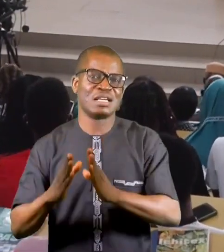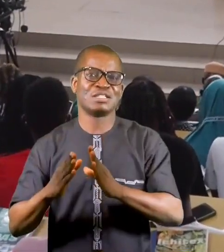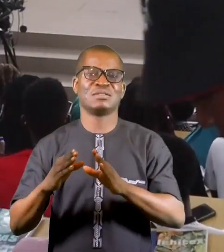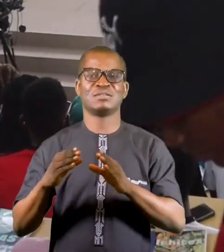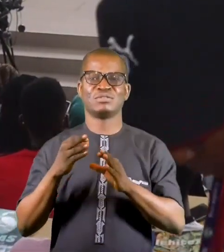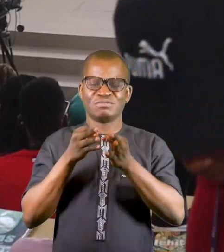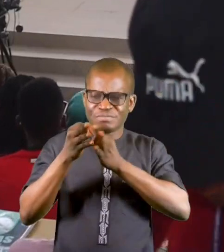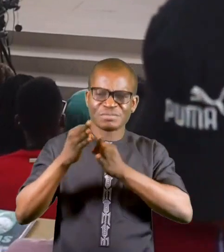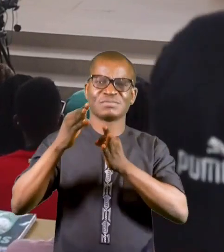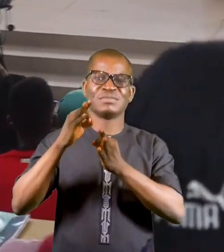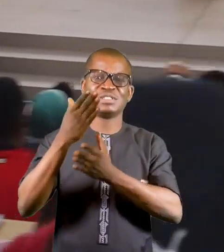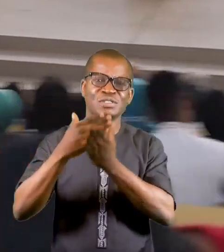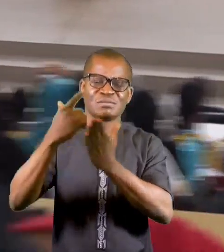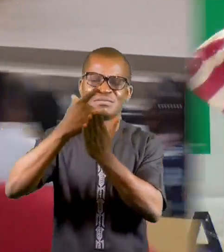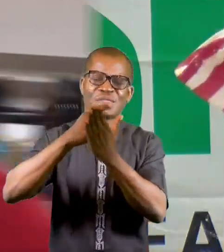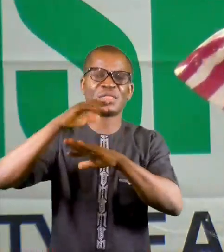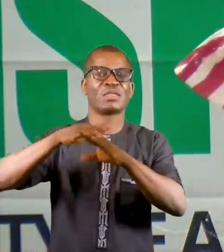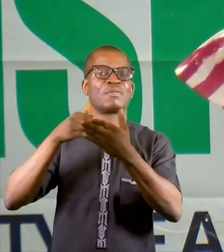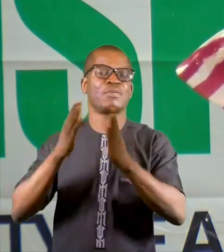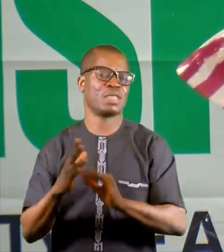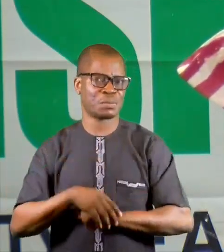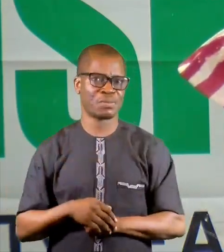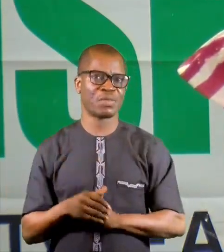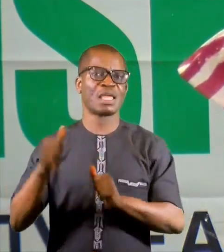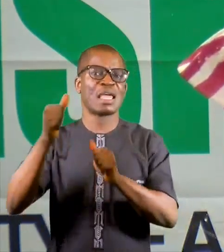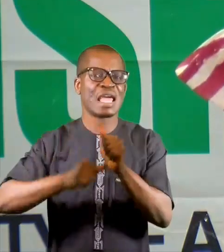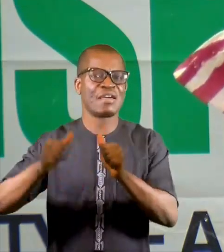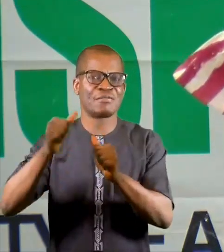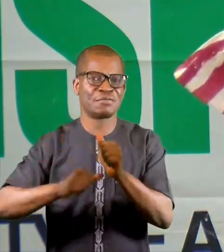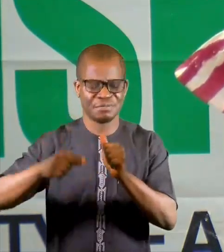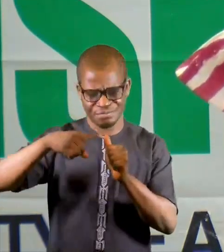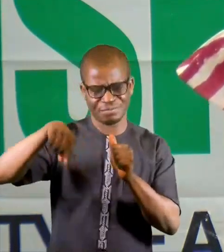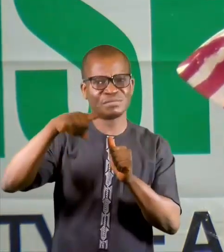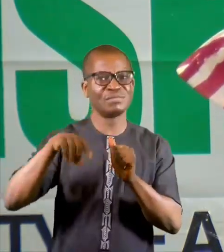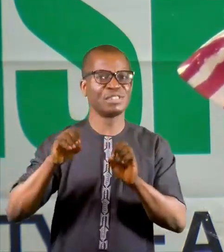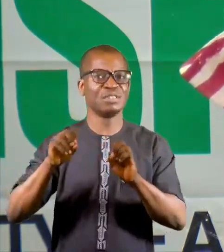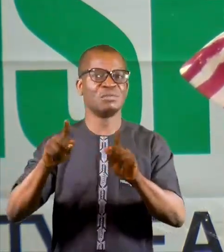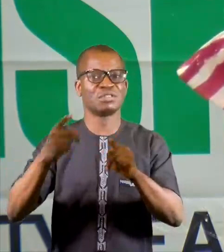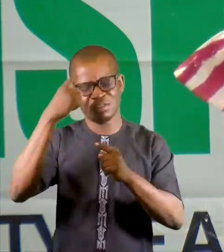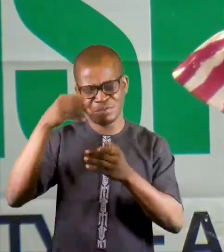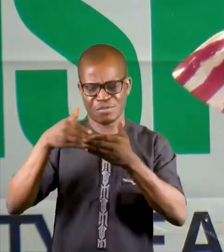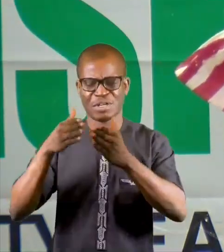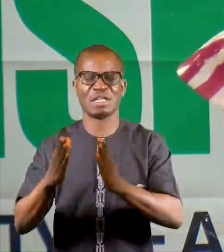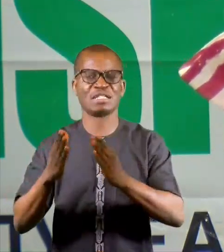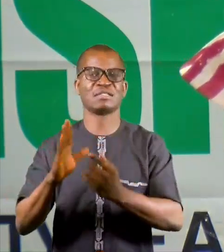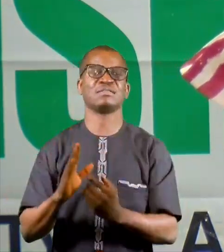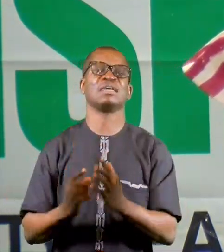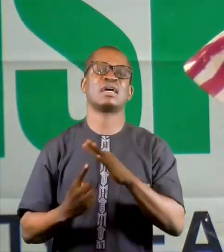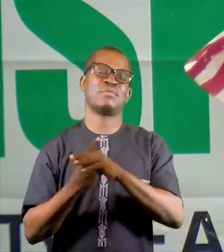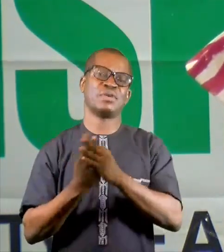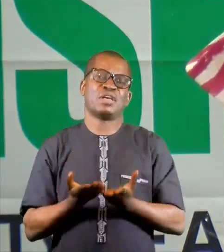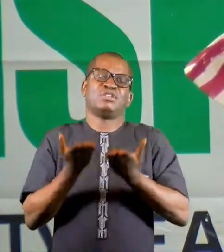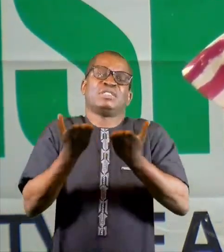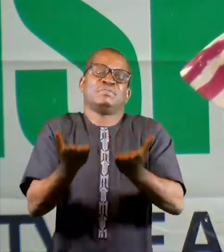comprehensive, highlighting tips and lessons on leadership. So every fraction of a second, the opportunity for leadership presents